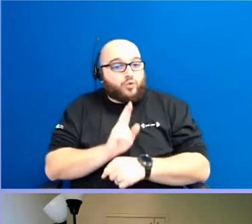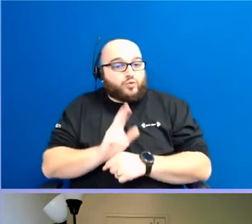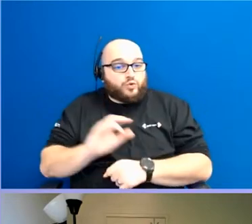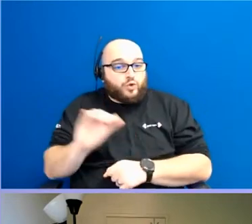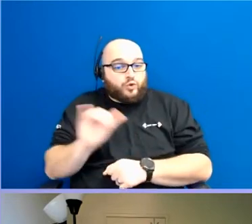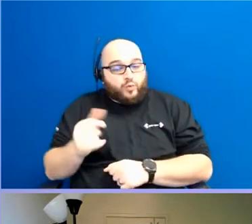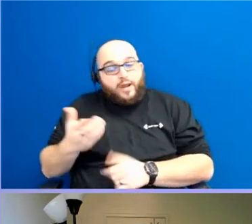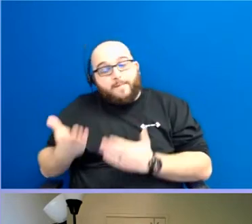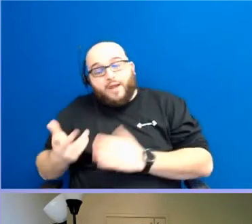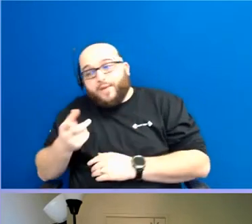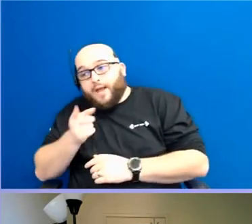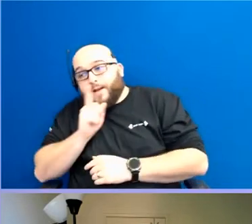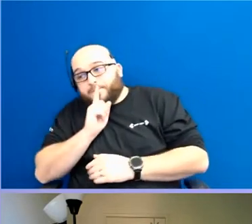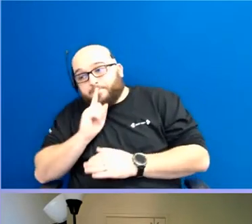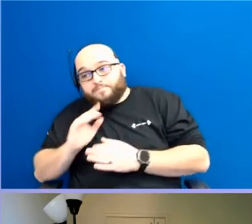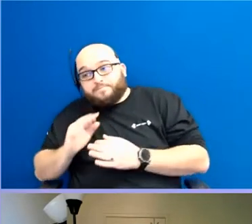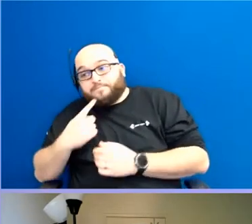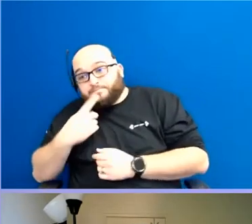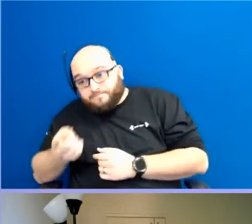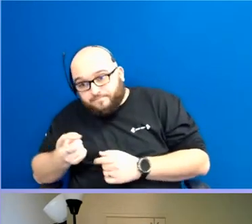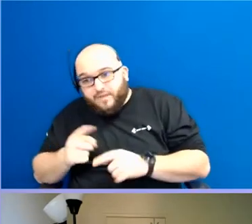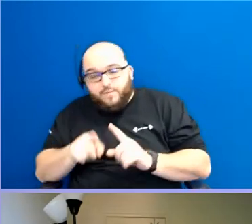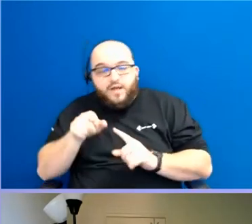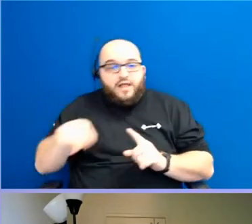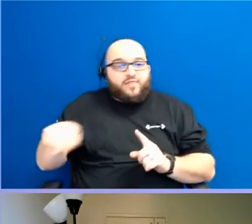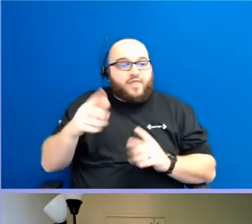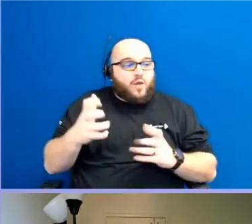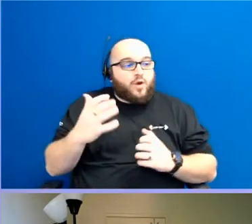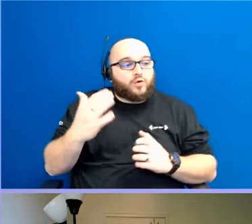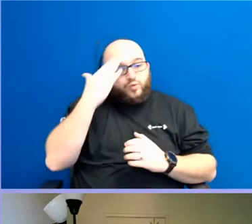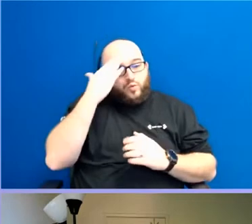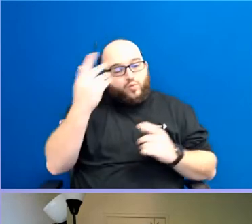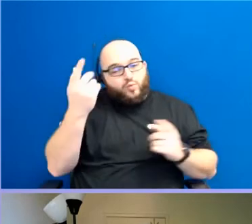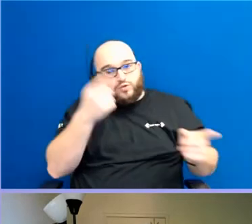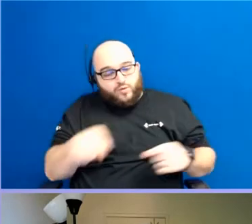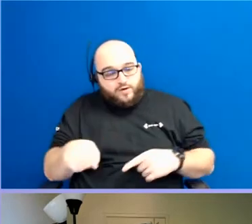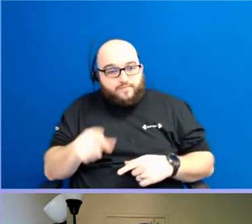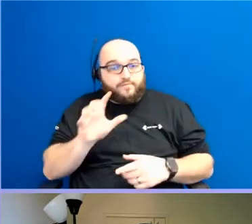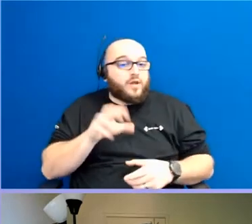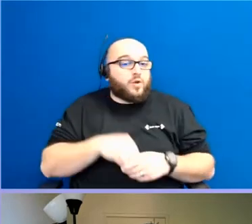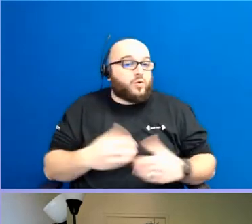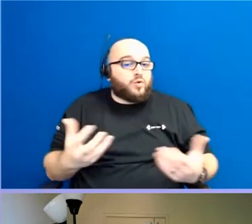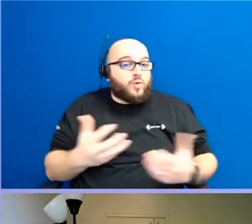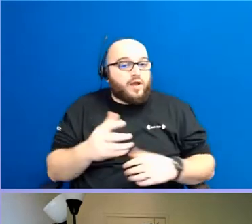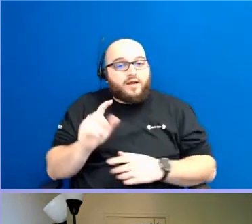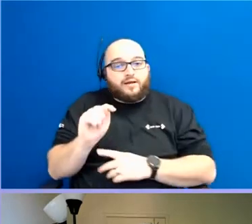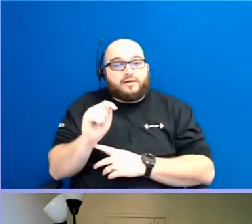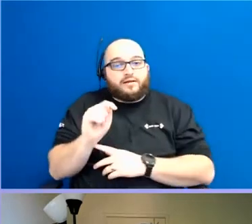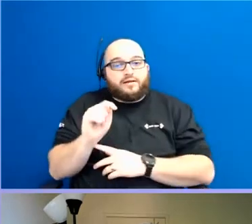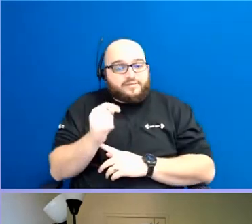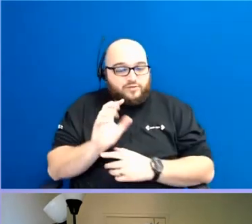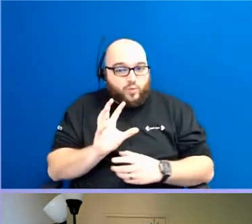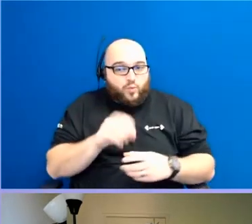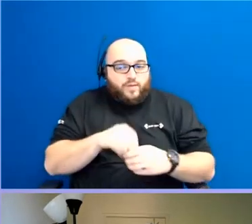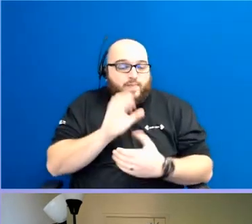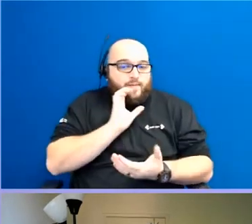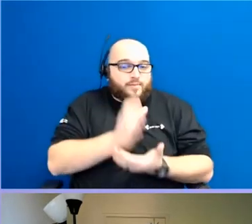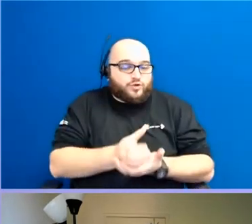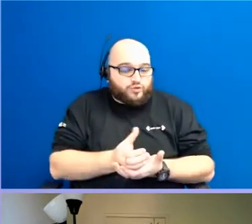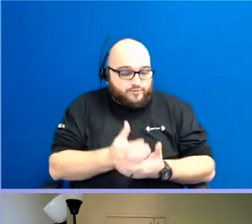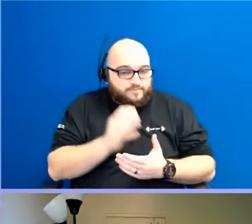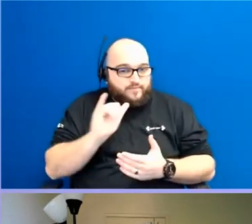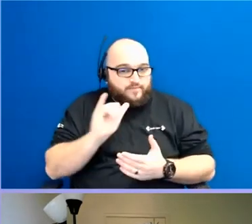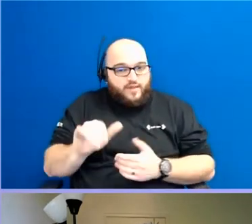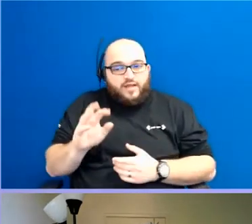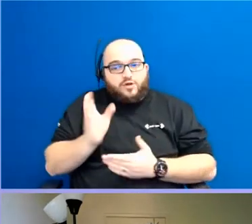in the prompt, but they're still interested in knowing. So that includes text in the image, which is a WCAG success, part